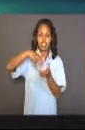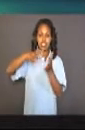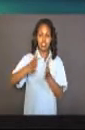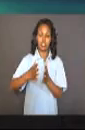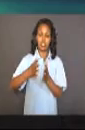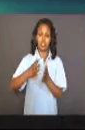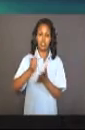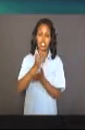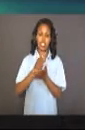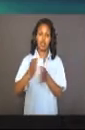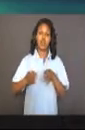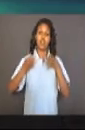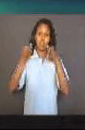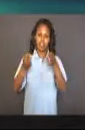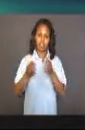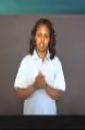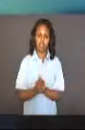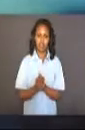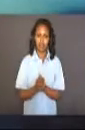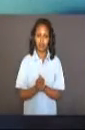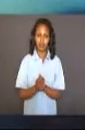extrinsic semiconductors.